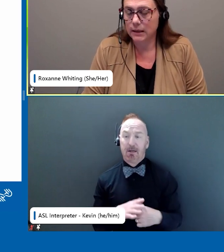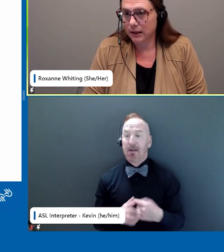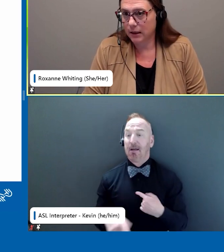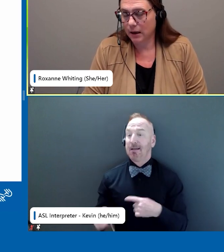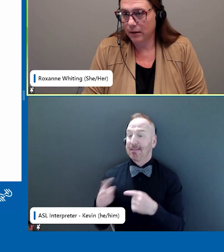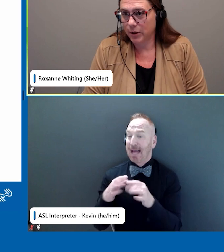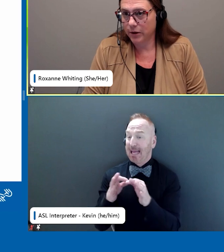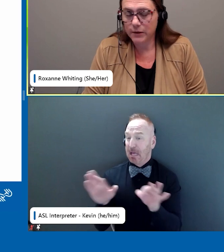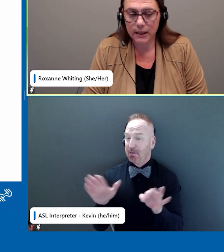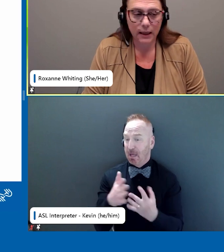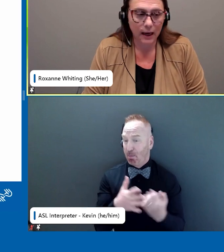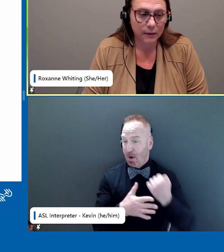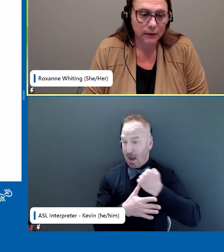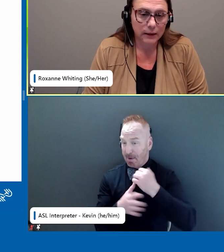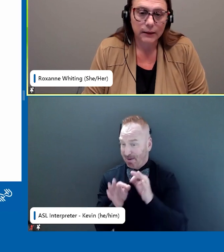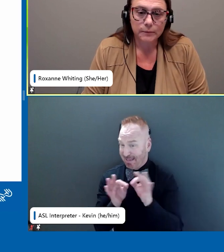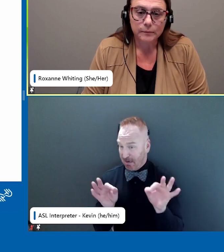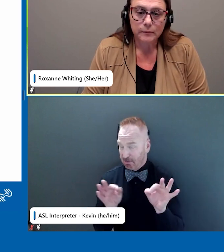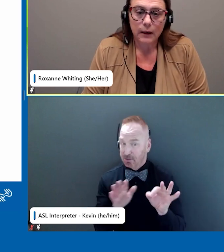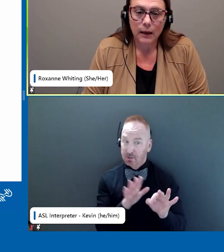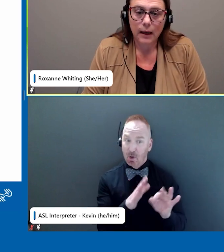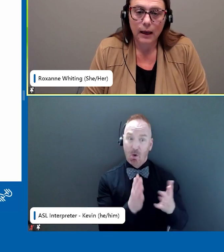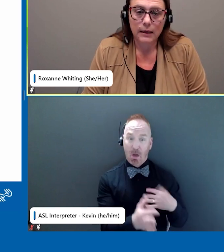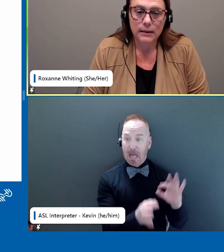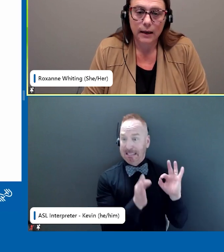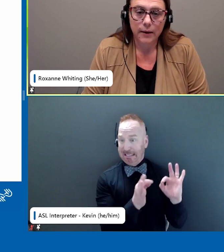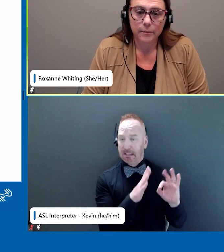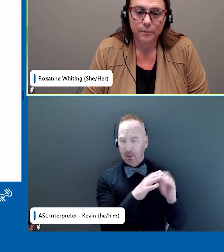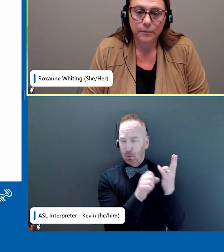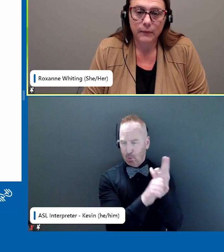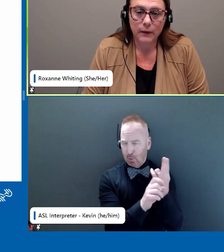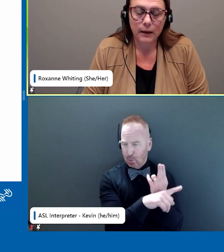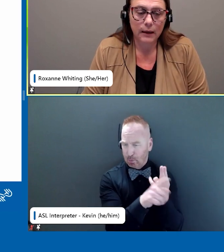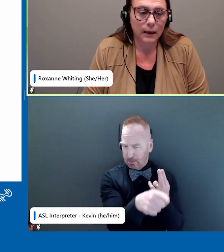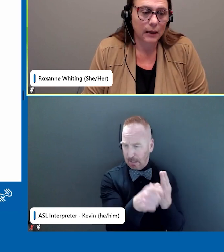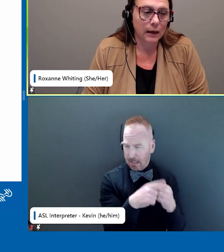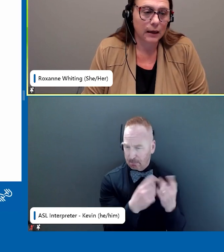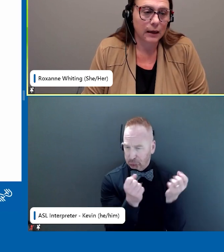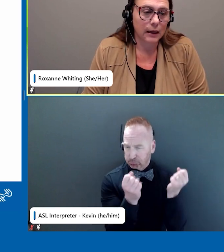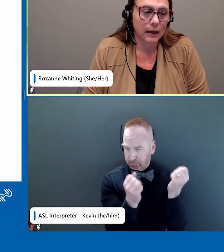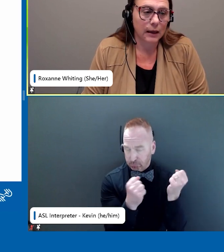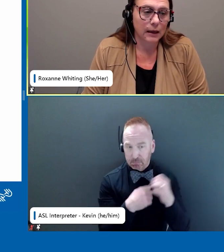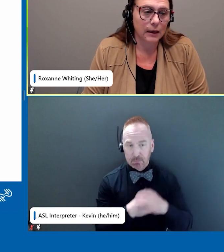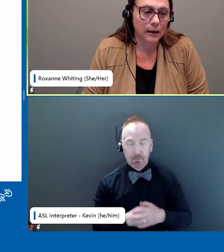so ideally you're using that. And